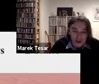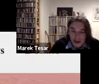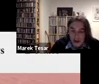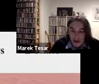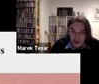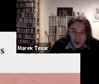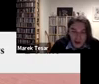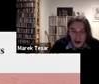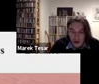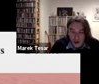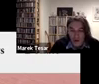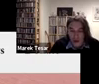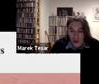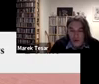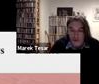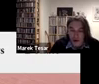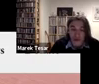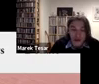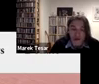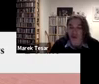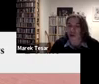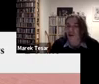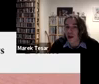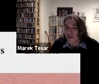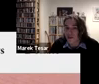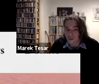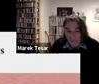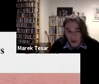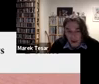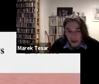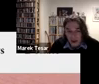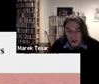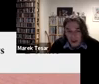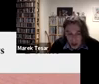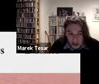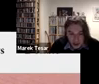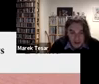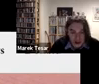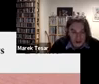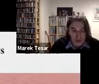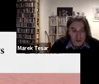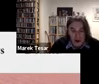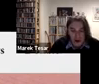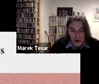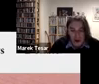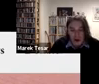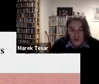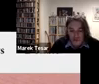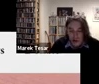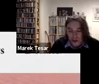join RISI and donate and enjoy those wonderful free RISI virtual events. Today's RISI virtual